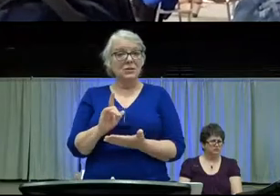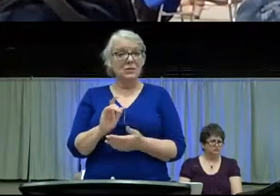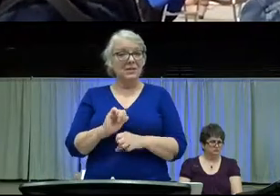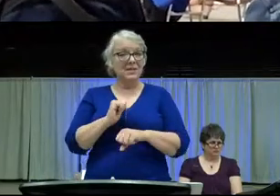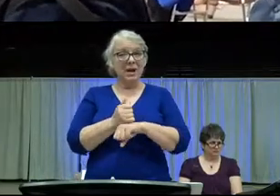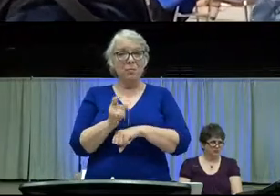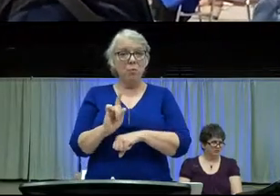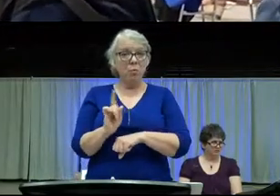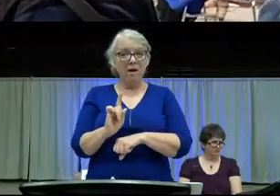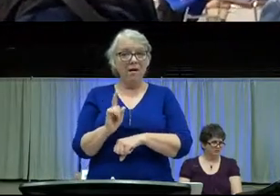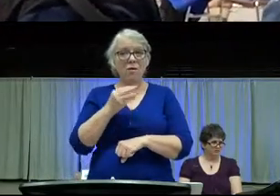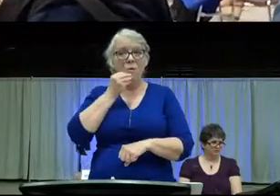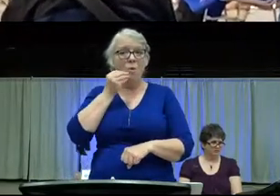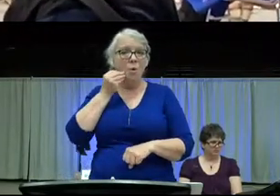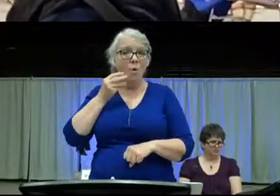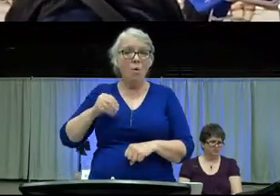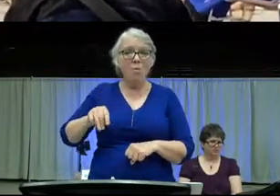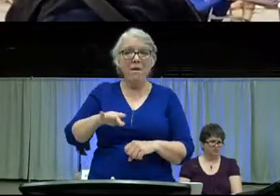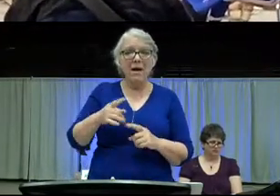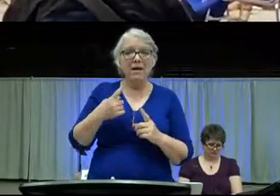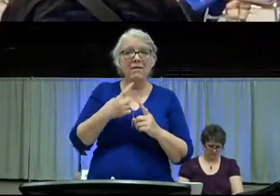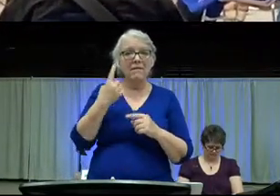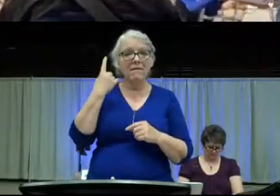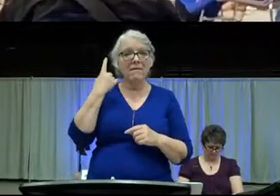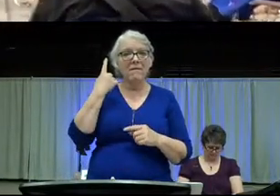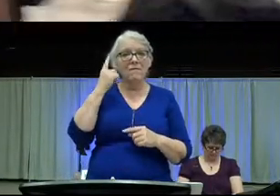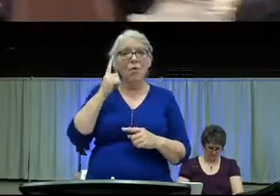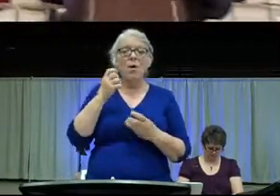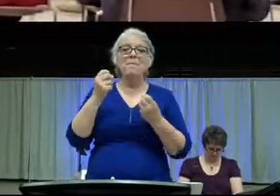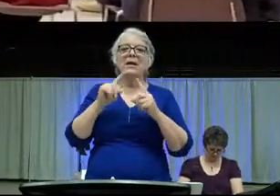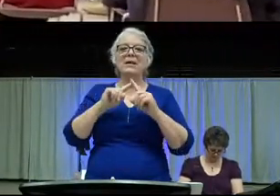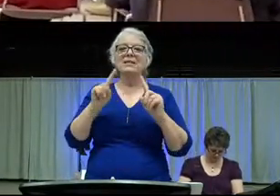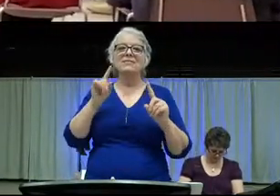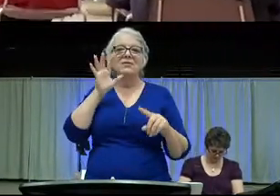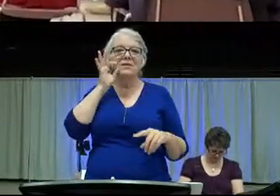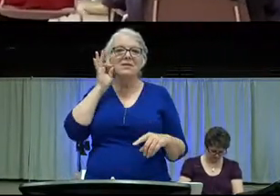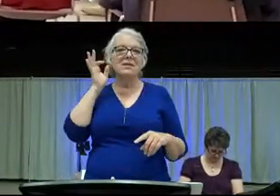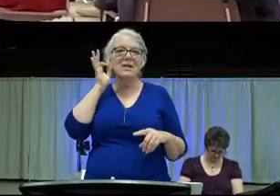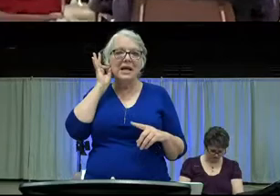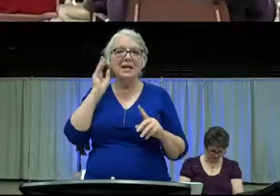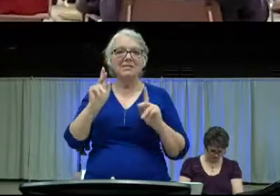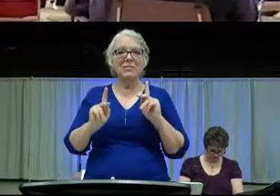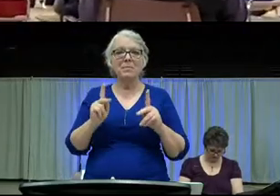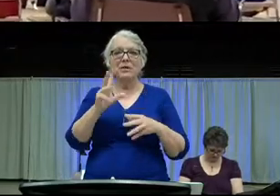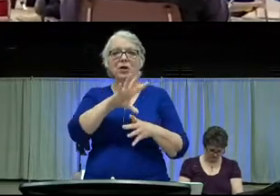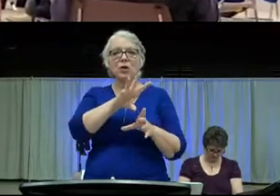many Indigenous peoples, including the current 12 sovereign